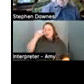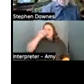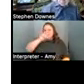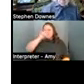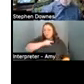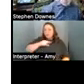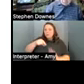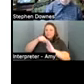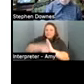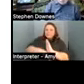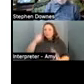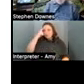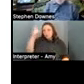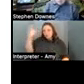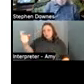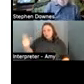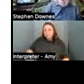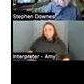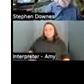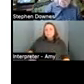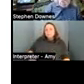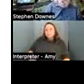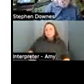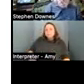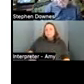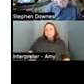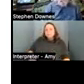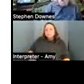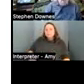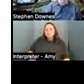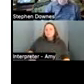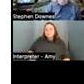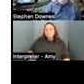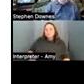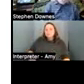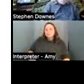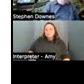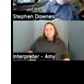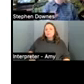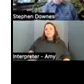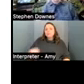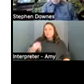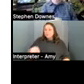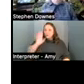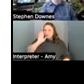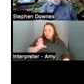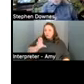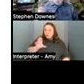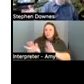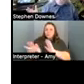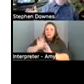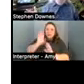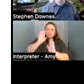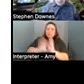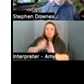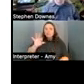and what it did is it would try to find images of cats or dogs